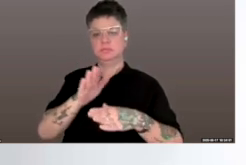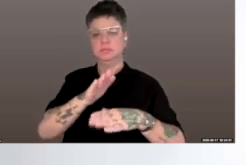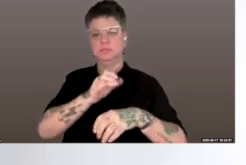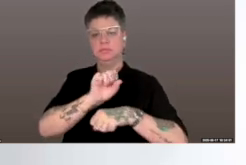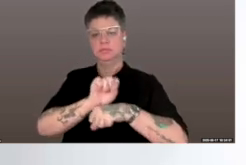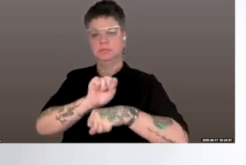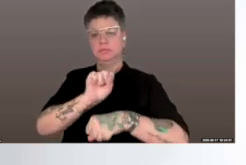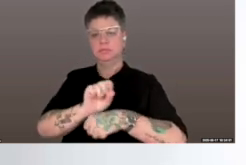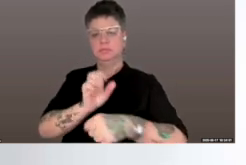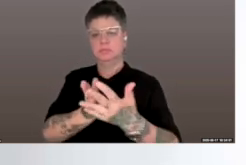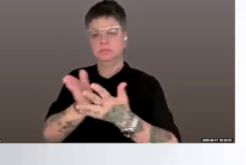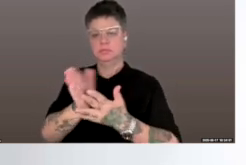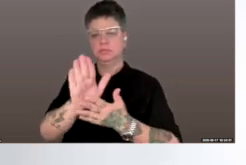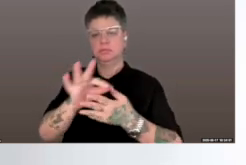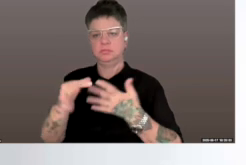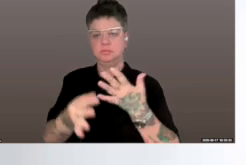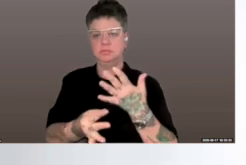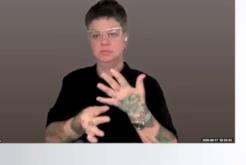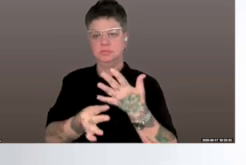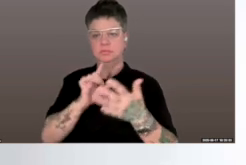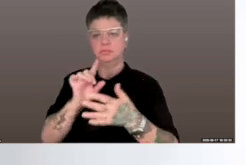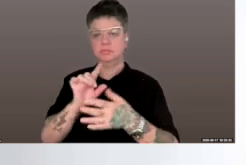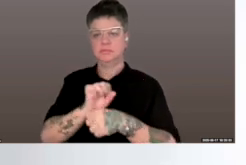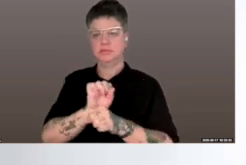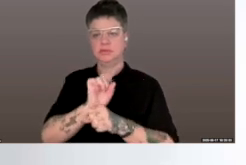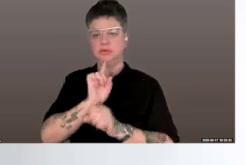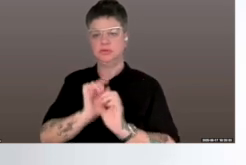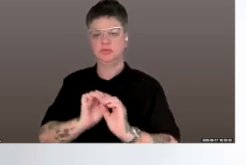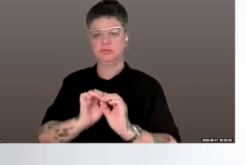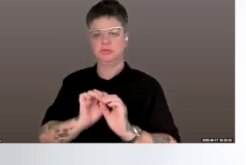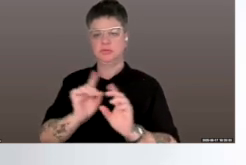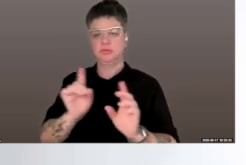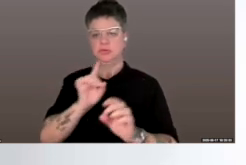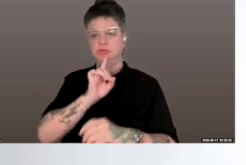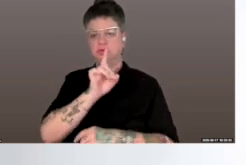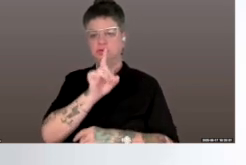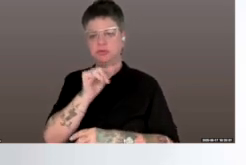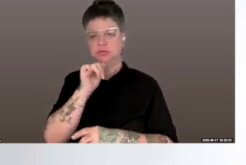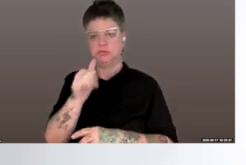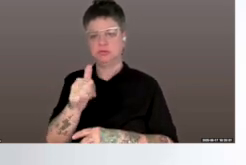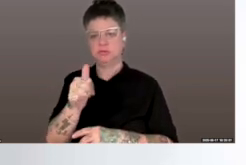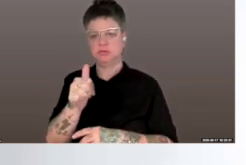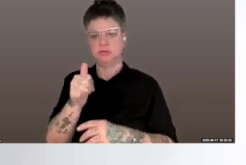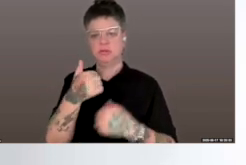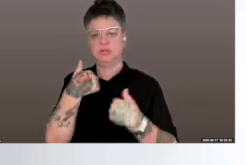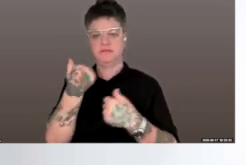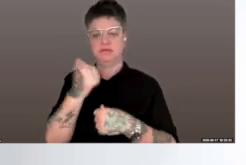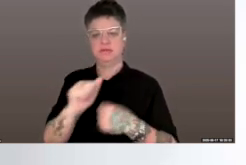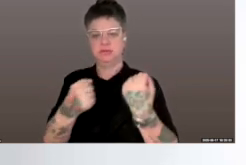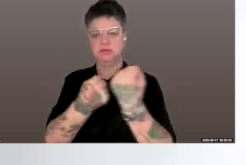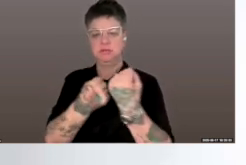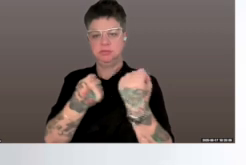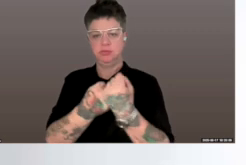replacement vehicle. The participant would also have the option to exit the program at this point if